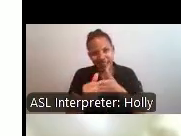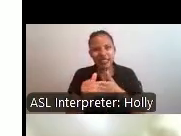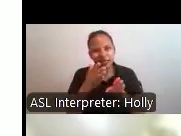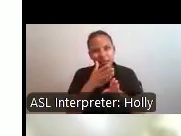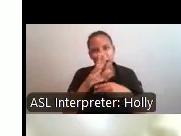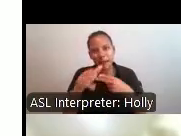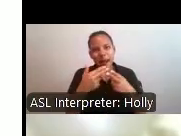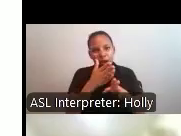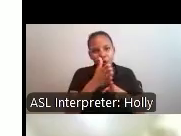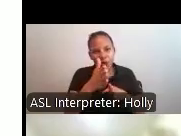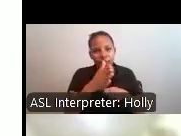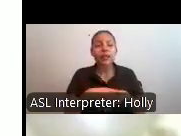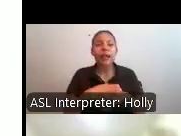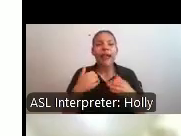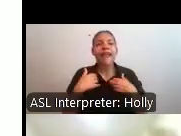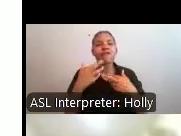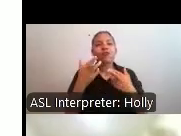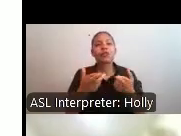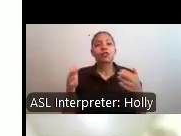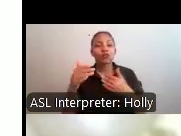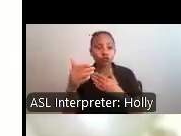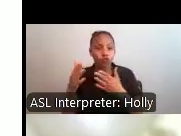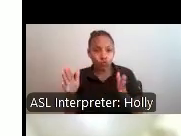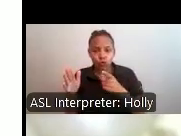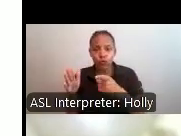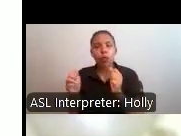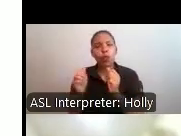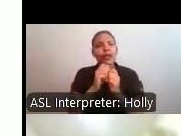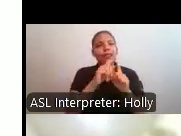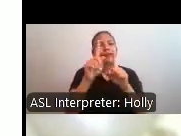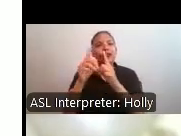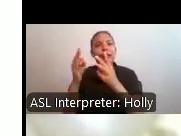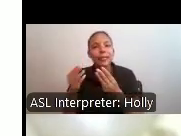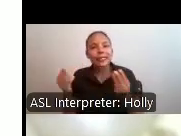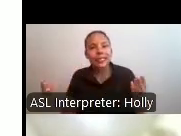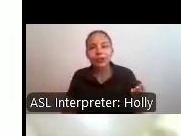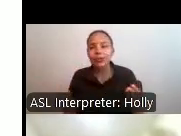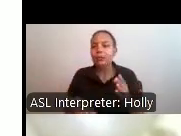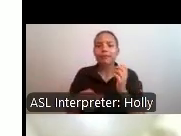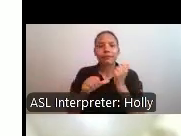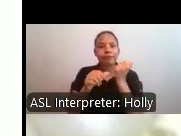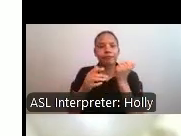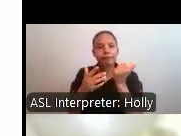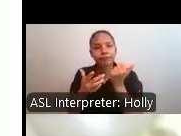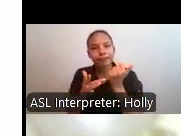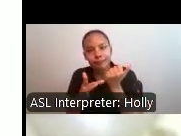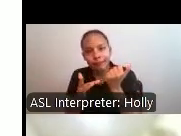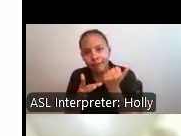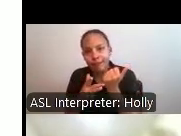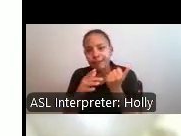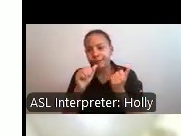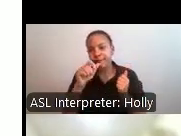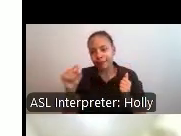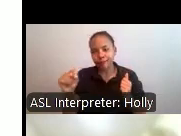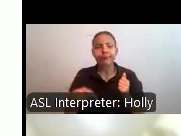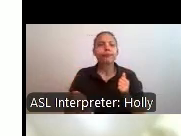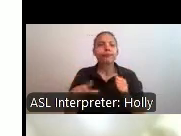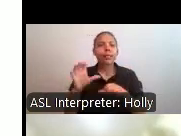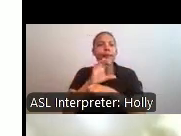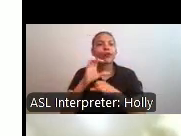accessible materials, assistive technology that might assist you, and computers for online search for employment